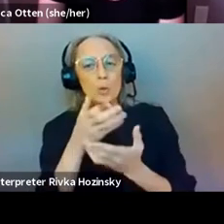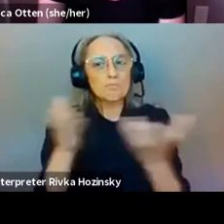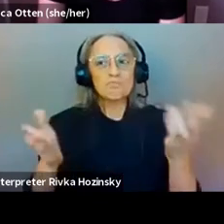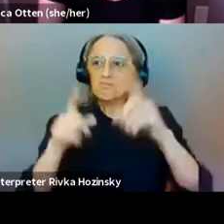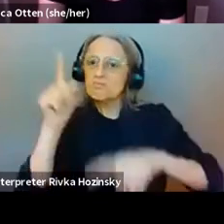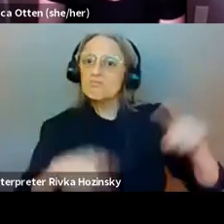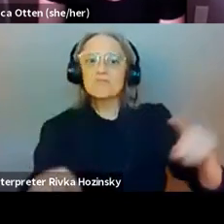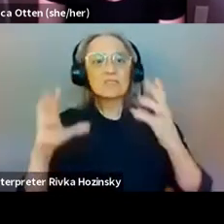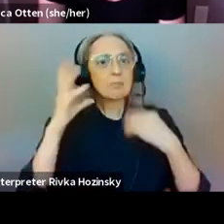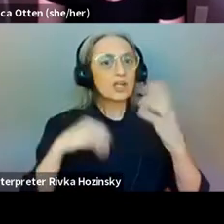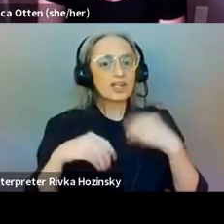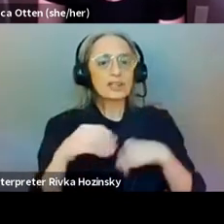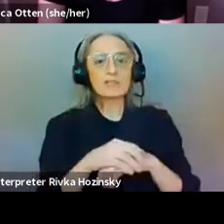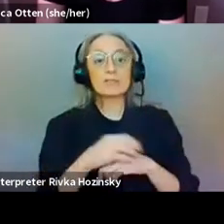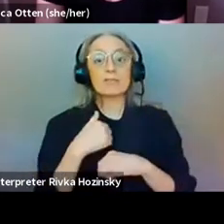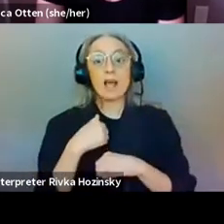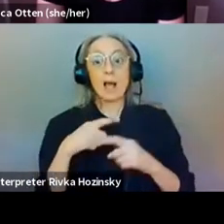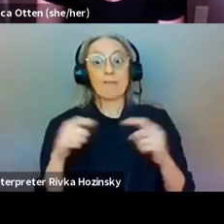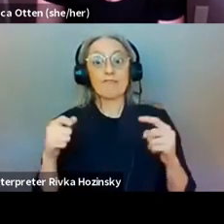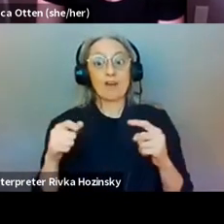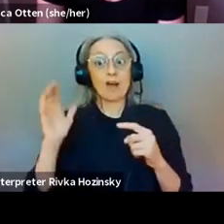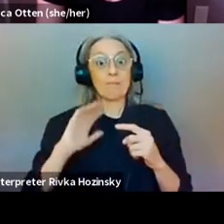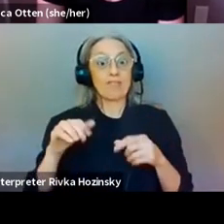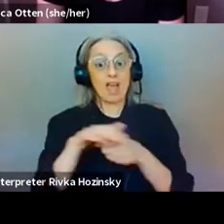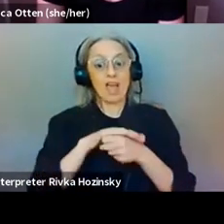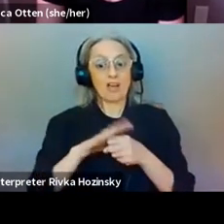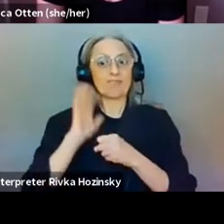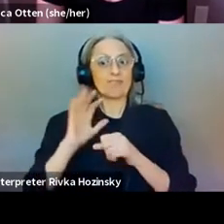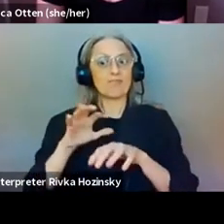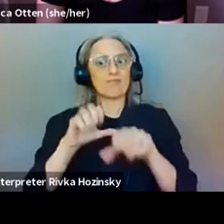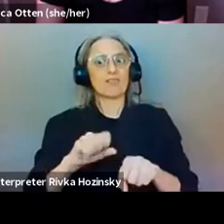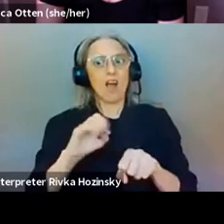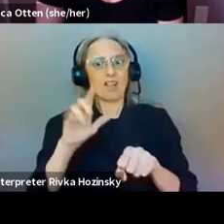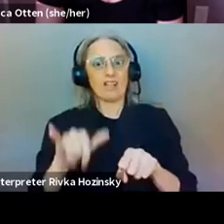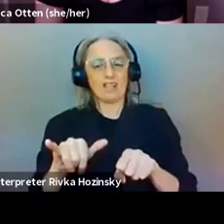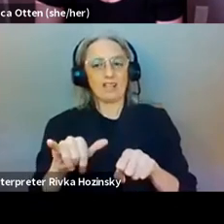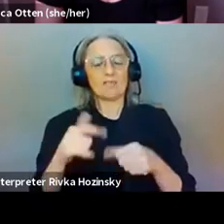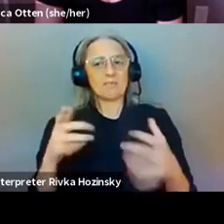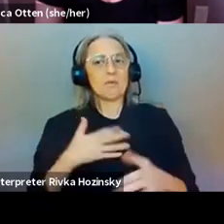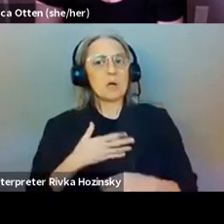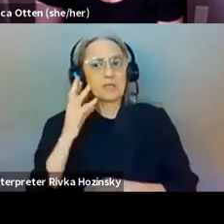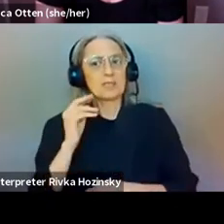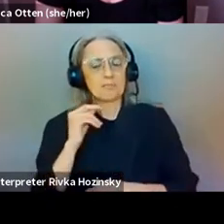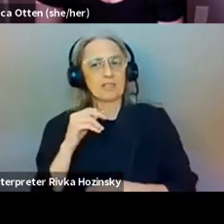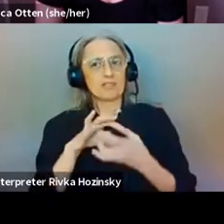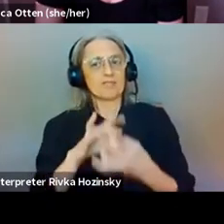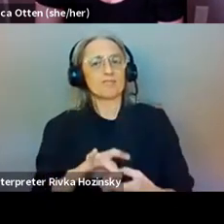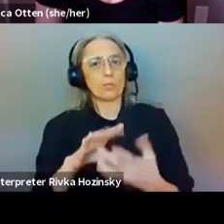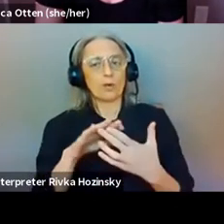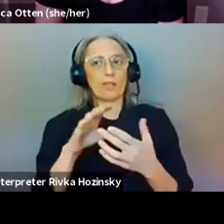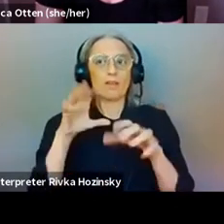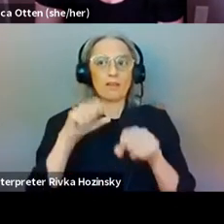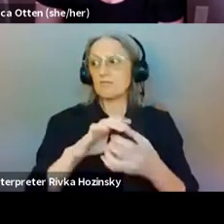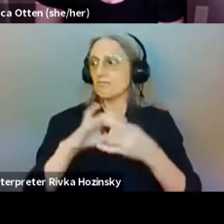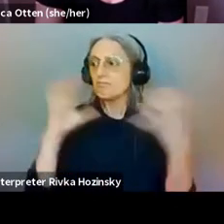person from a former colony, I have a specific experience around decolonization. But, you know, decolonization in, for